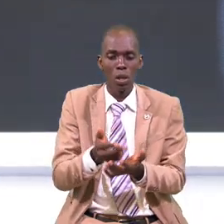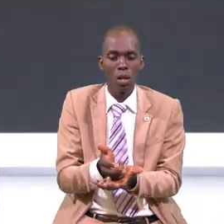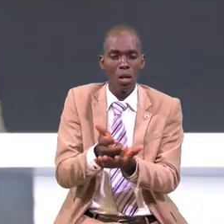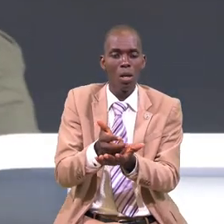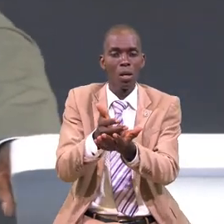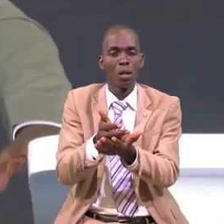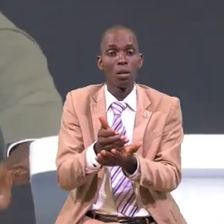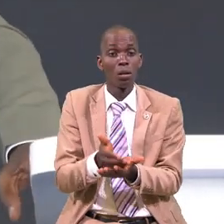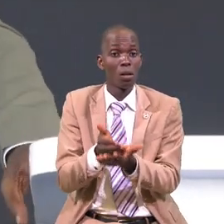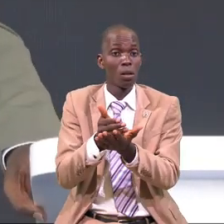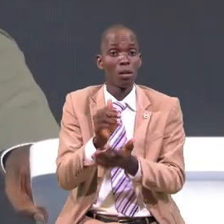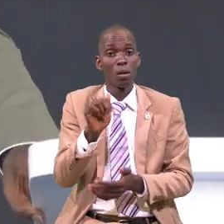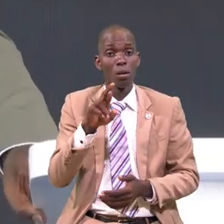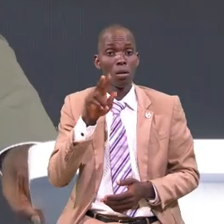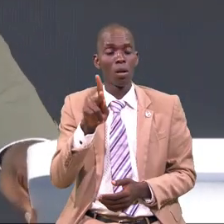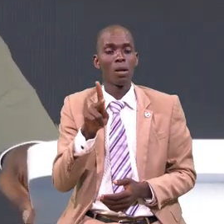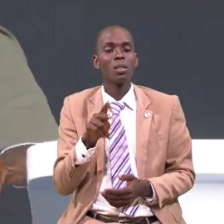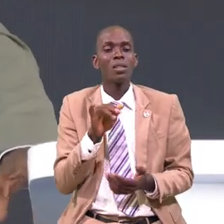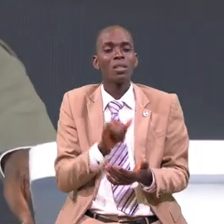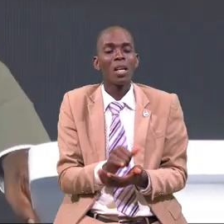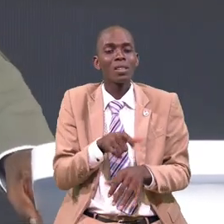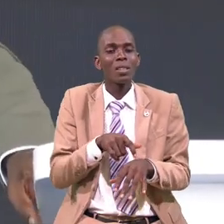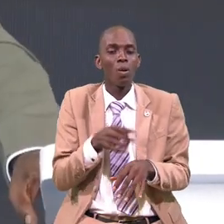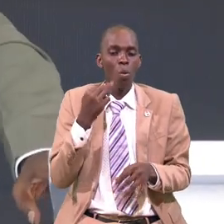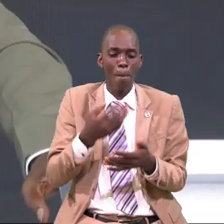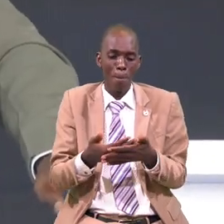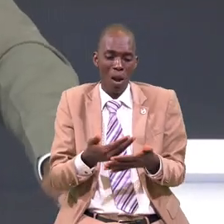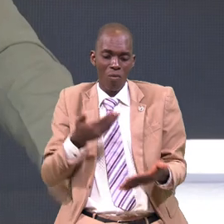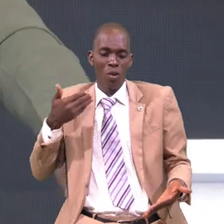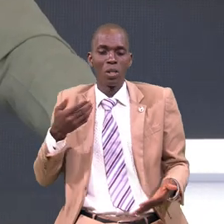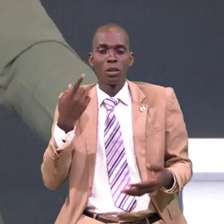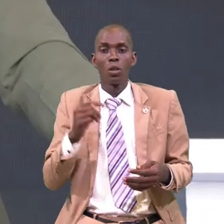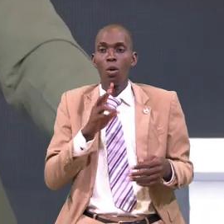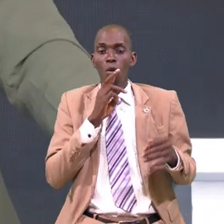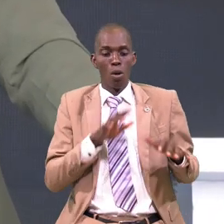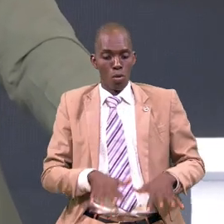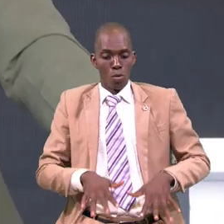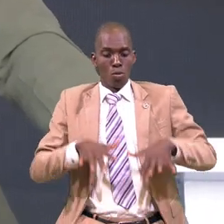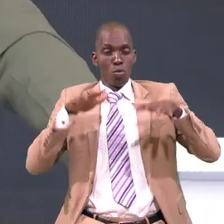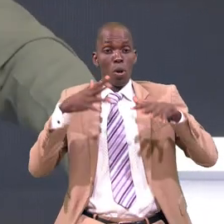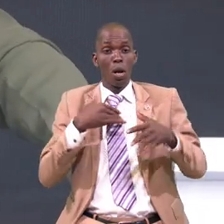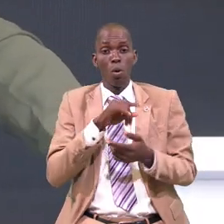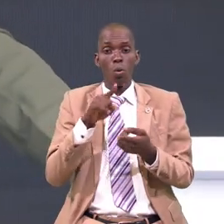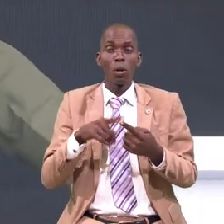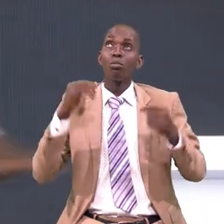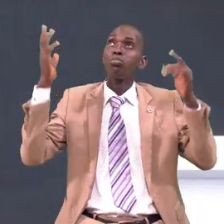Before the flood and the deluge swept everybody away.